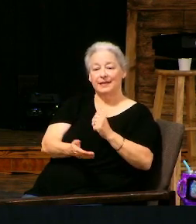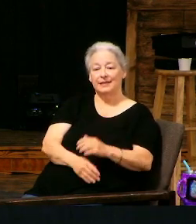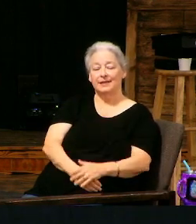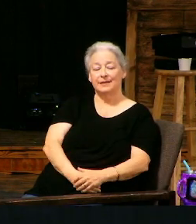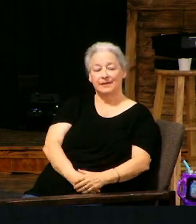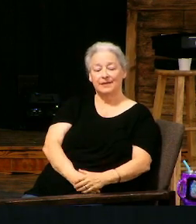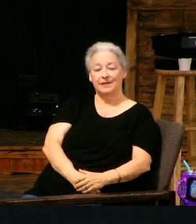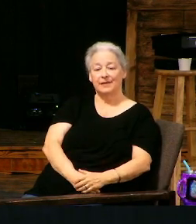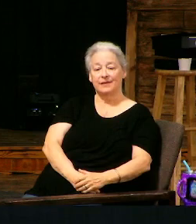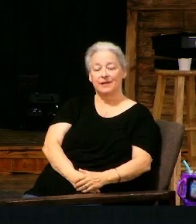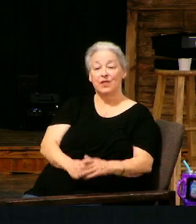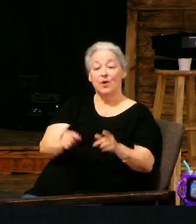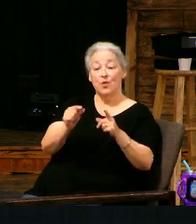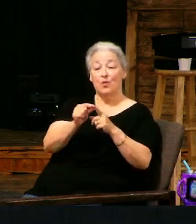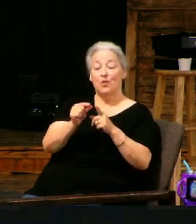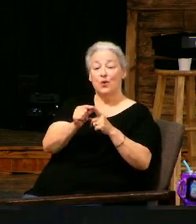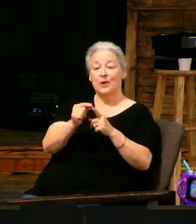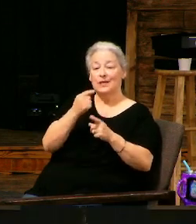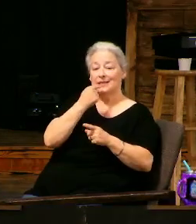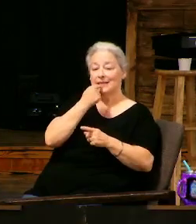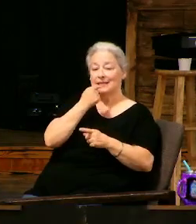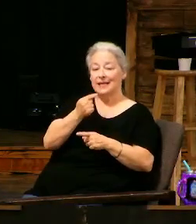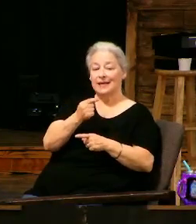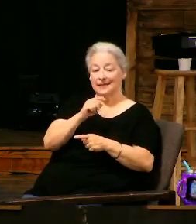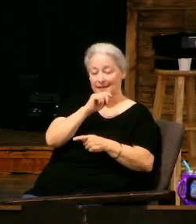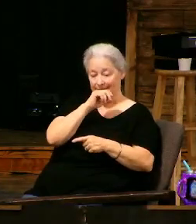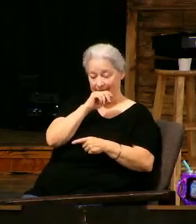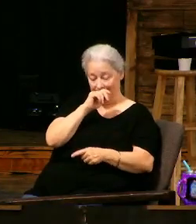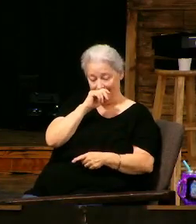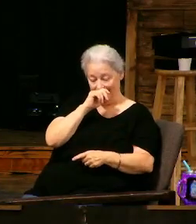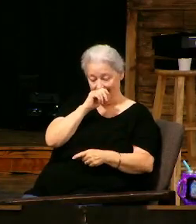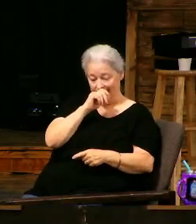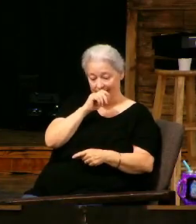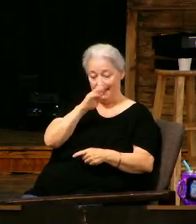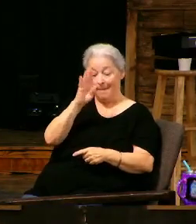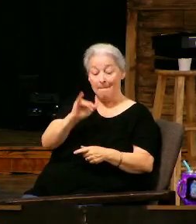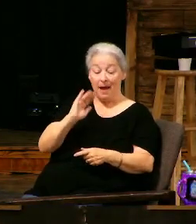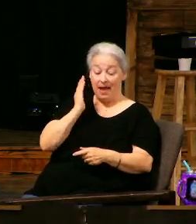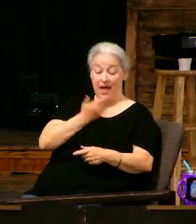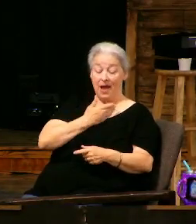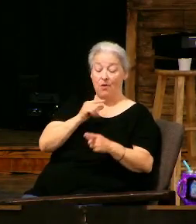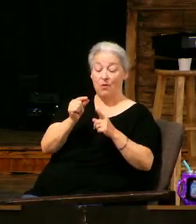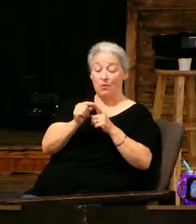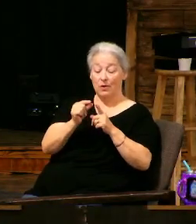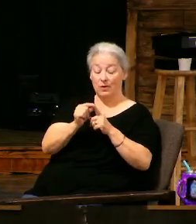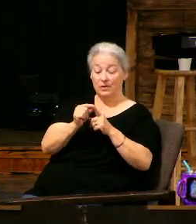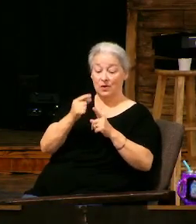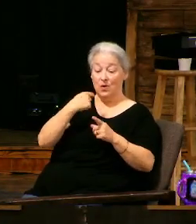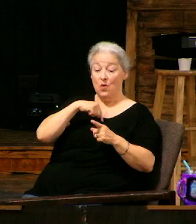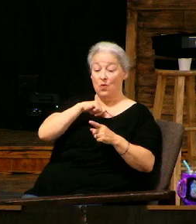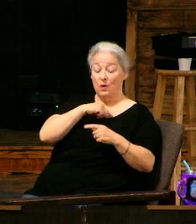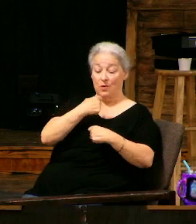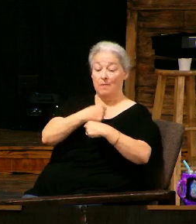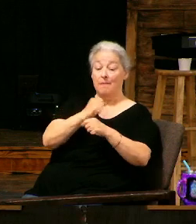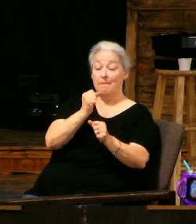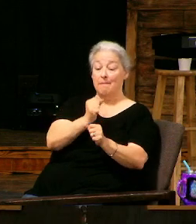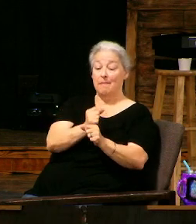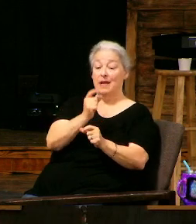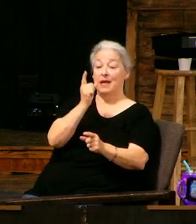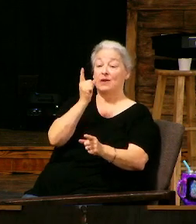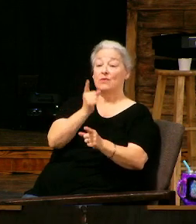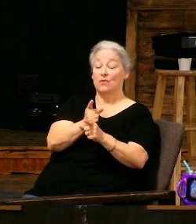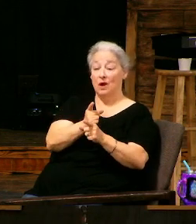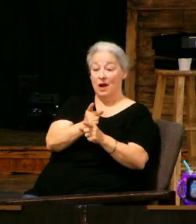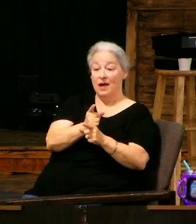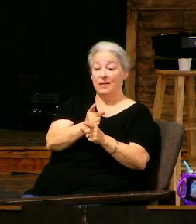The word says that it is by our words that we'll be vindicated,